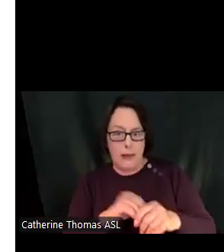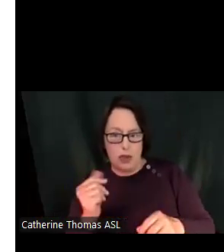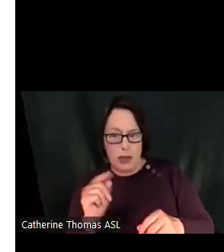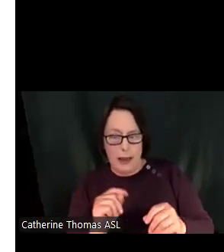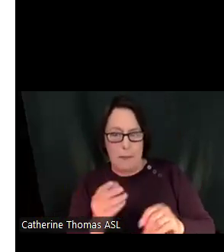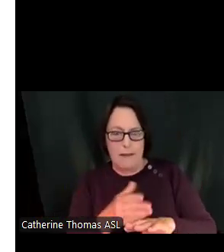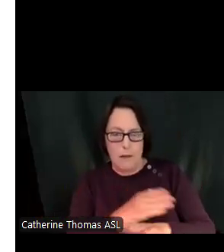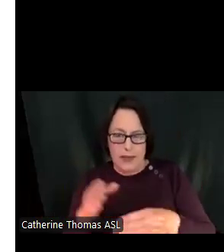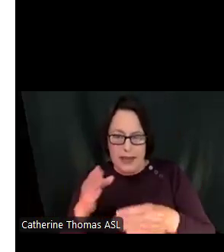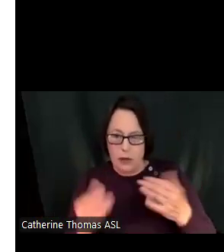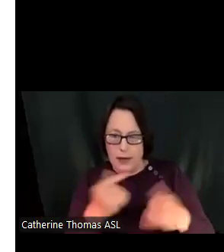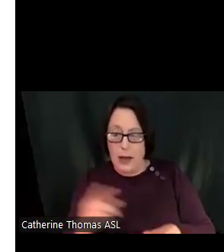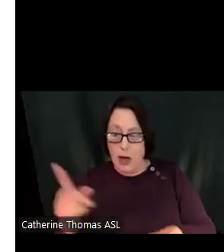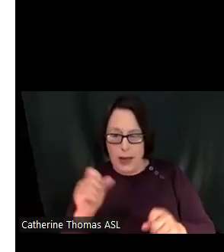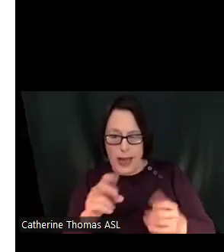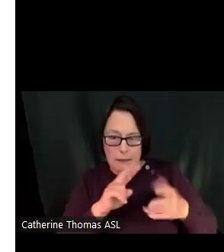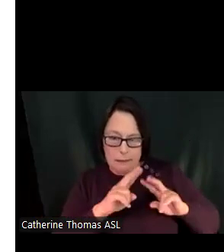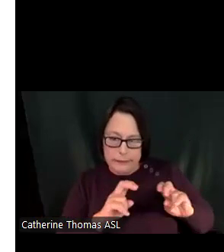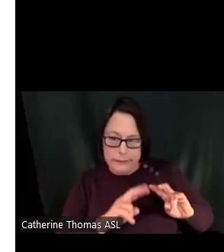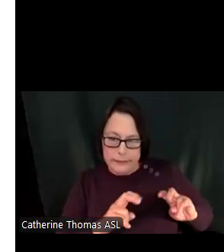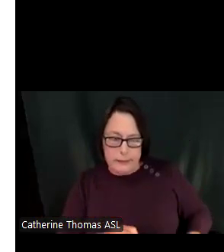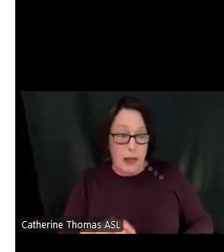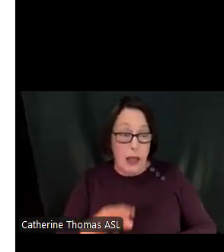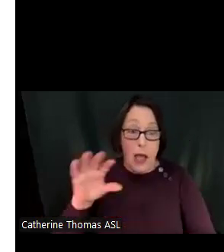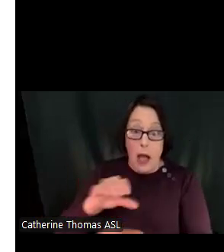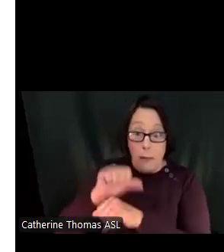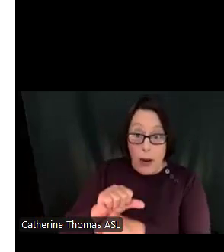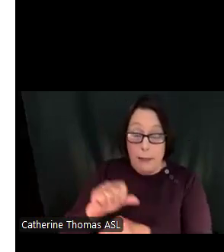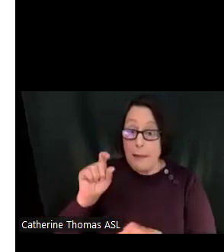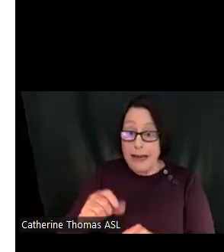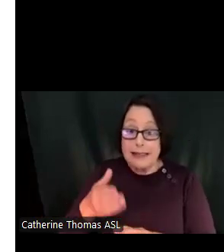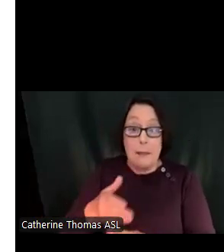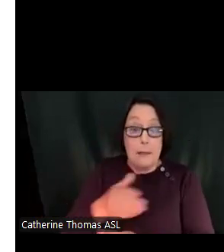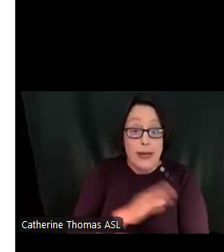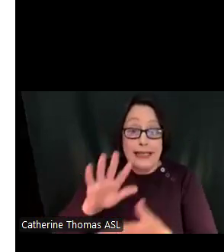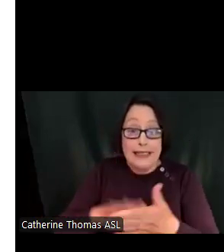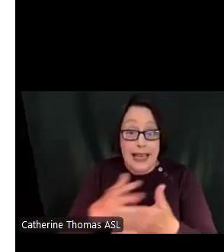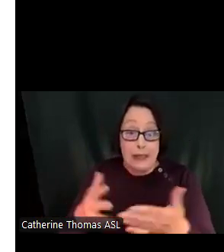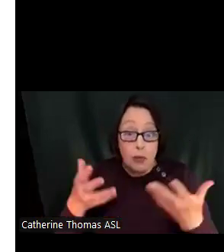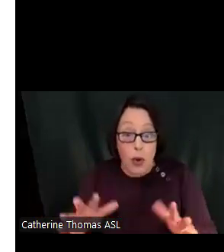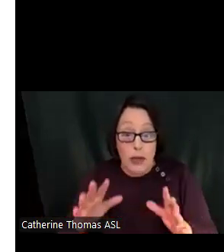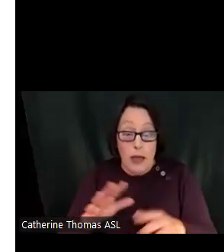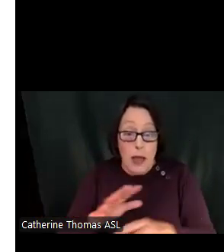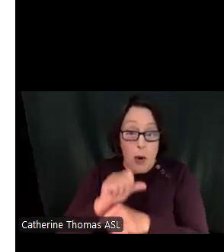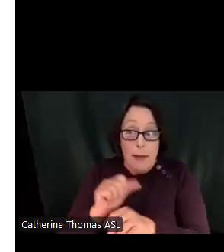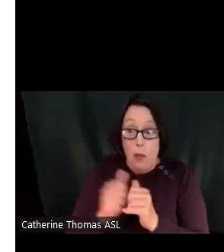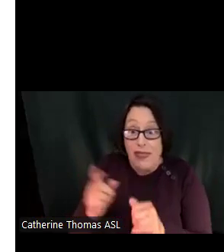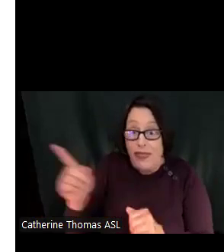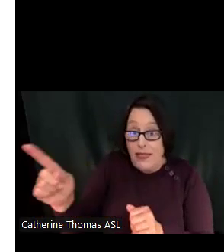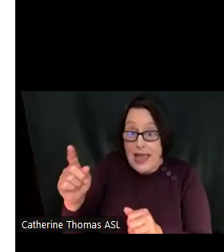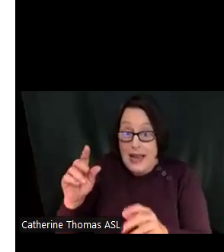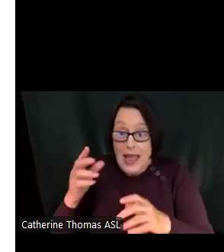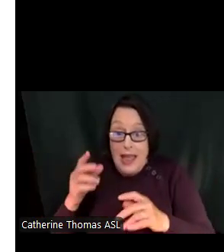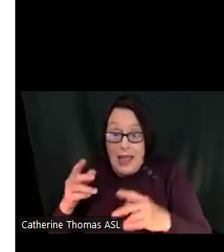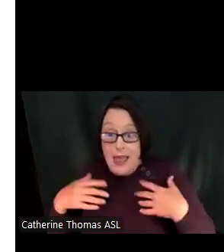we end today. The appointment must be a pre-scheduled appointment with a healthcare provider.